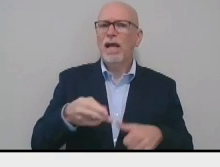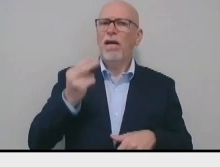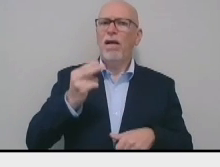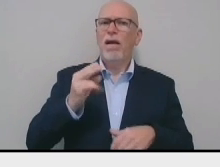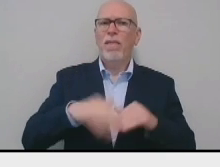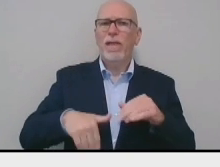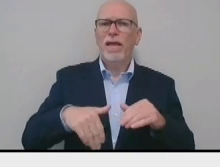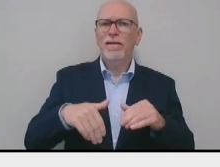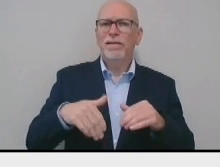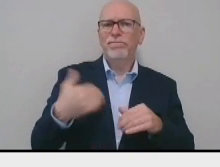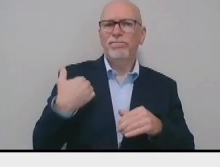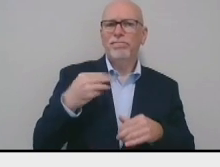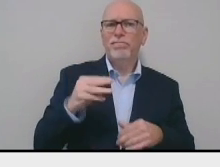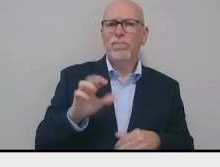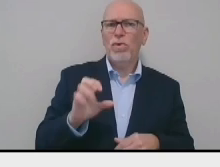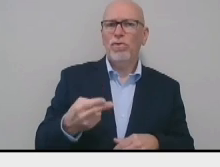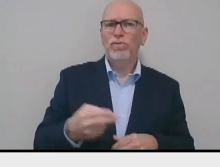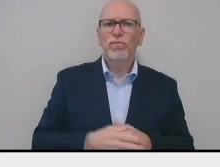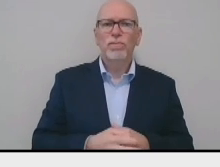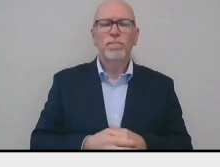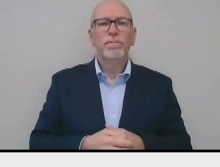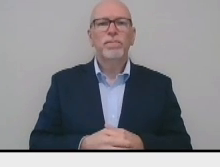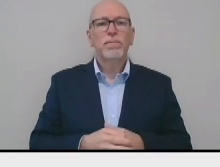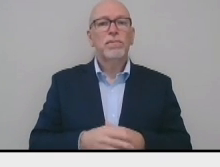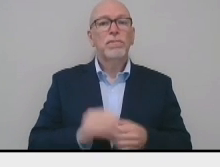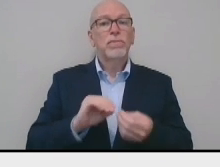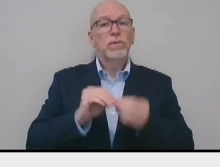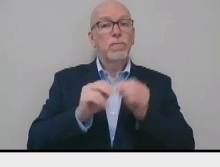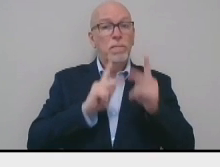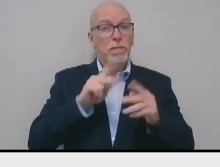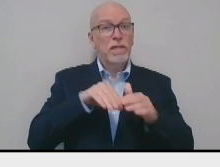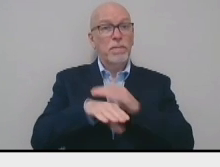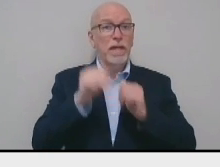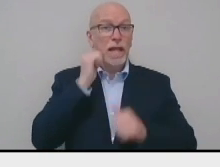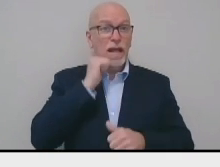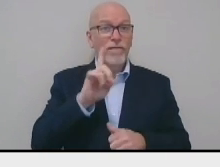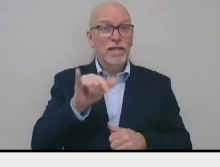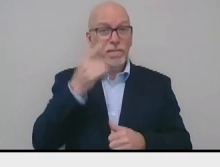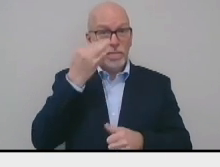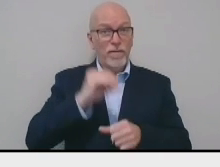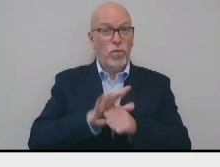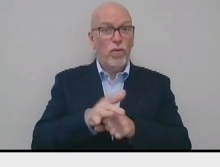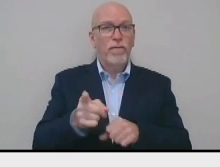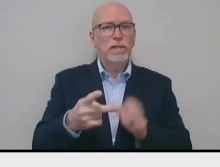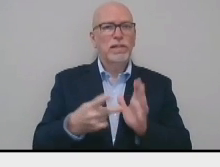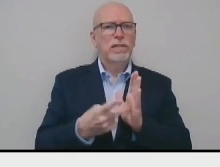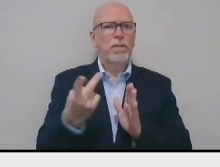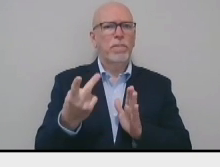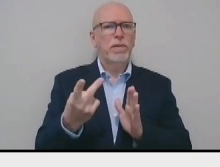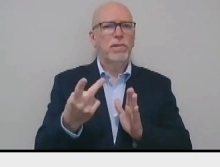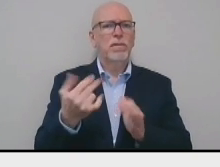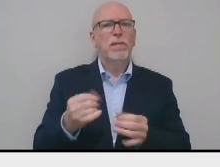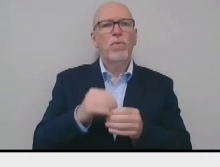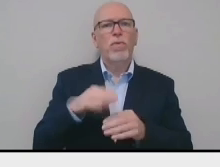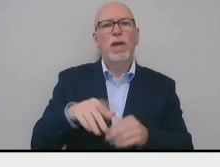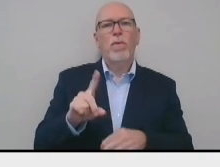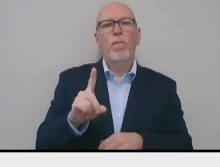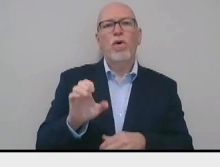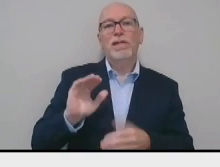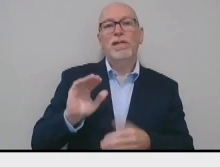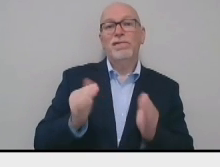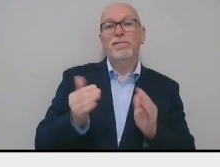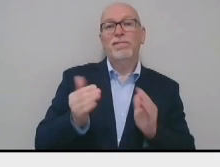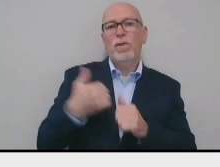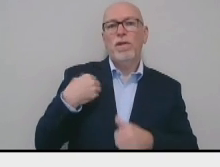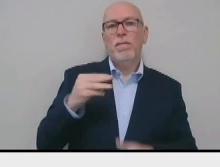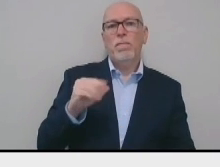here in late March. The number of people being admitted each day due to COVID has doubled to more than 100 since March.